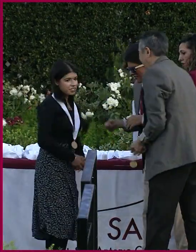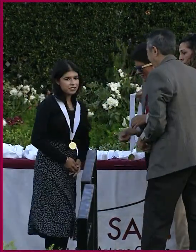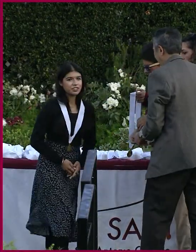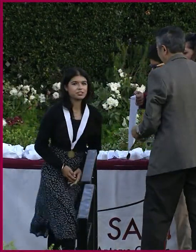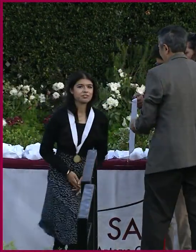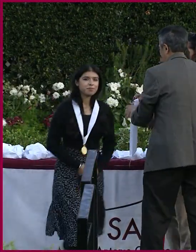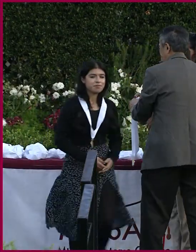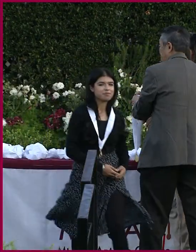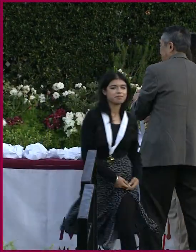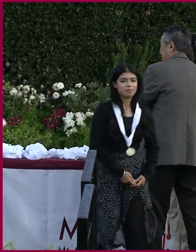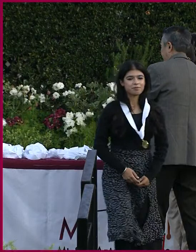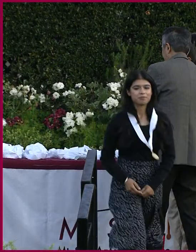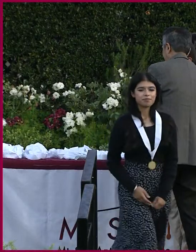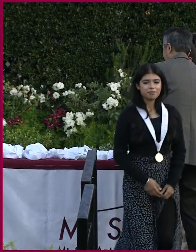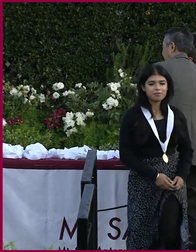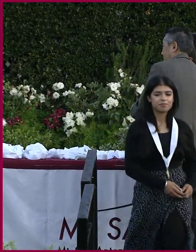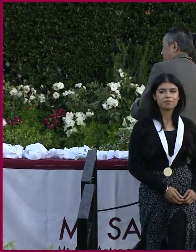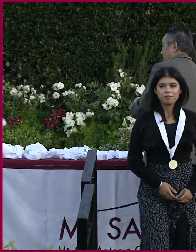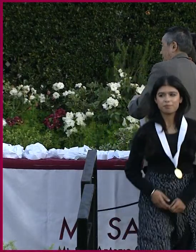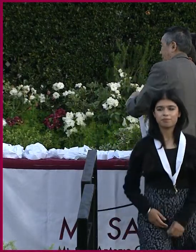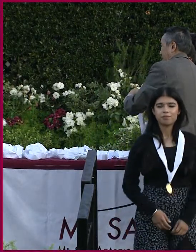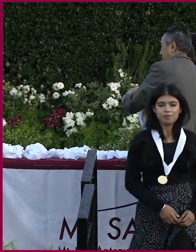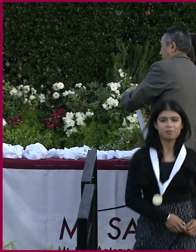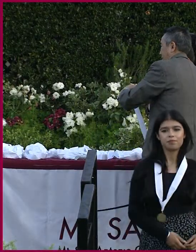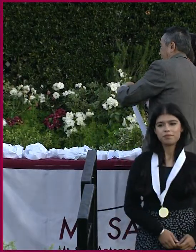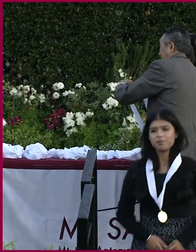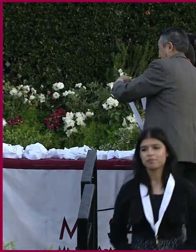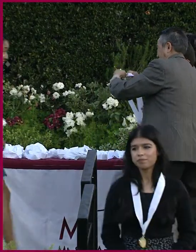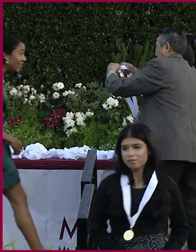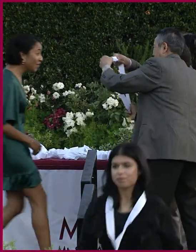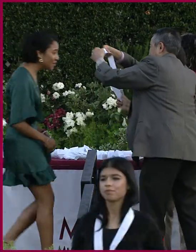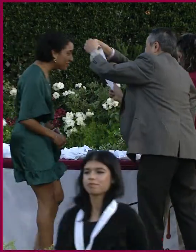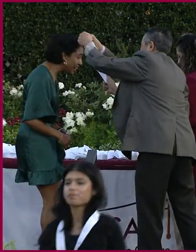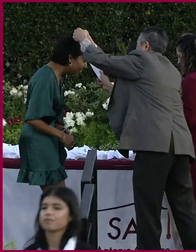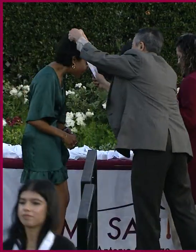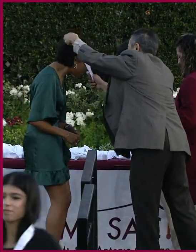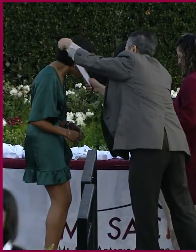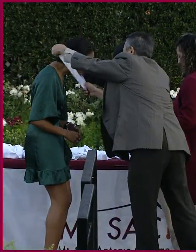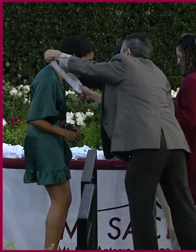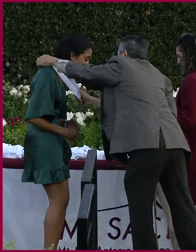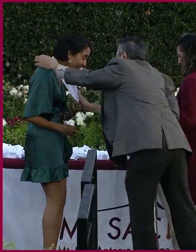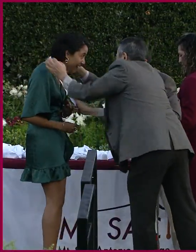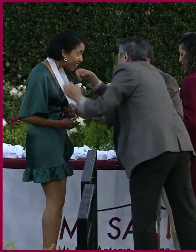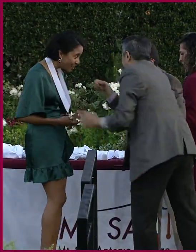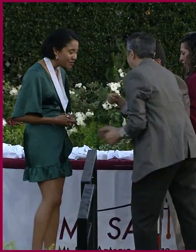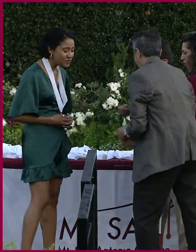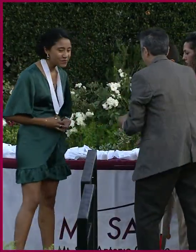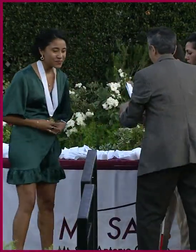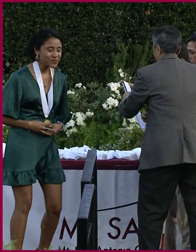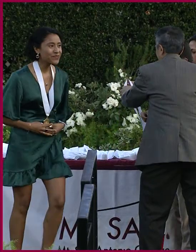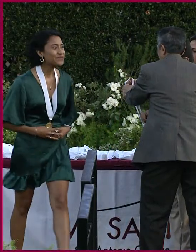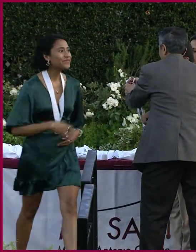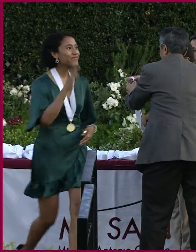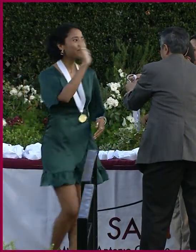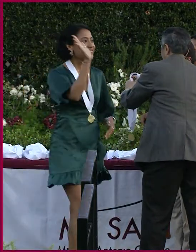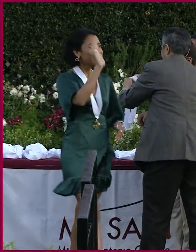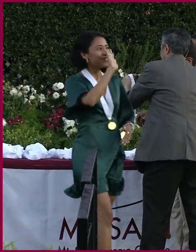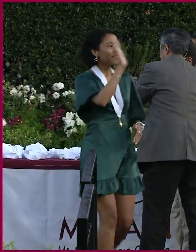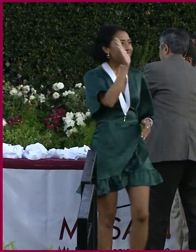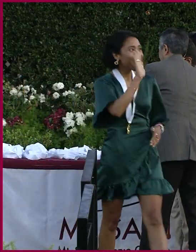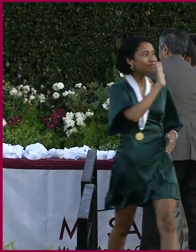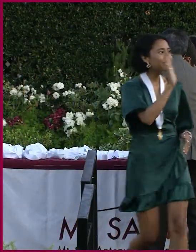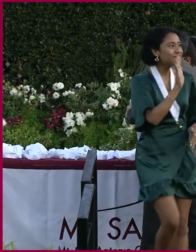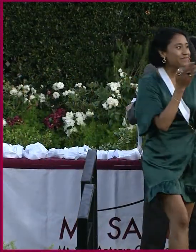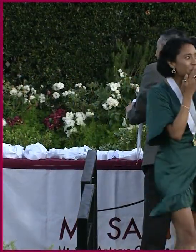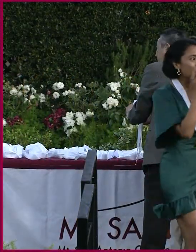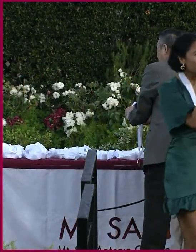State University. Jocelyn Renee Segundo, Cal Poly Pomona. Annie Lien, Cal State